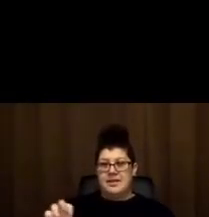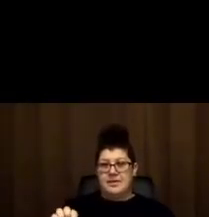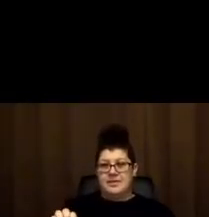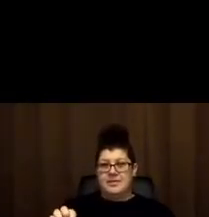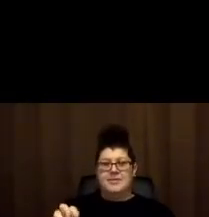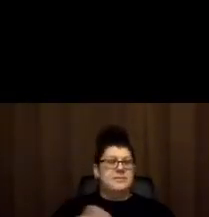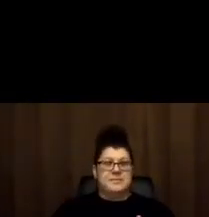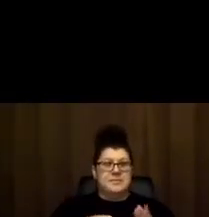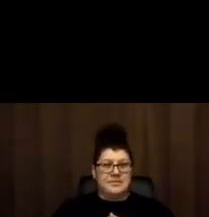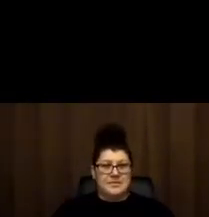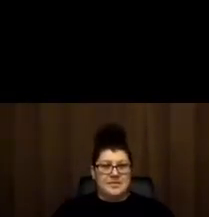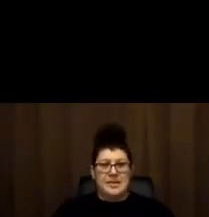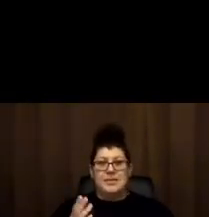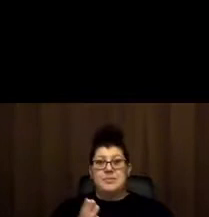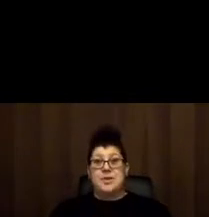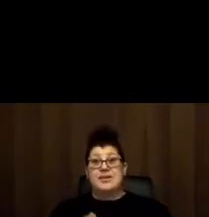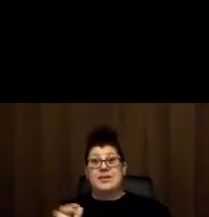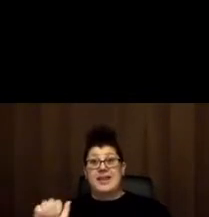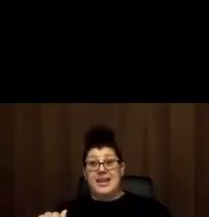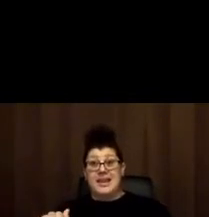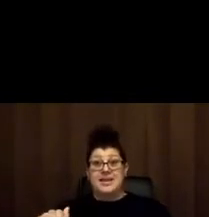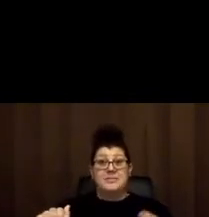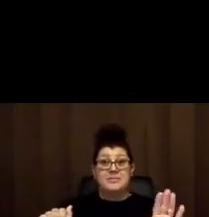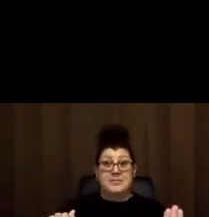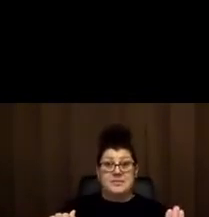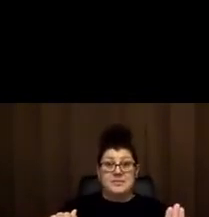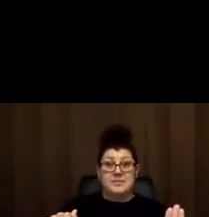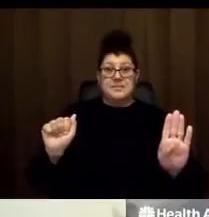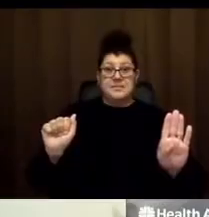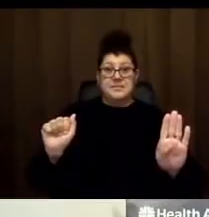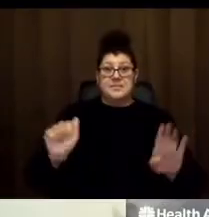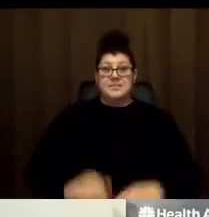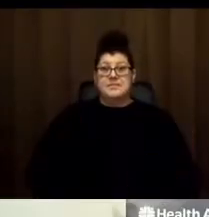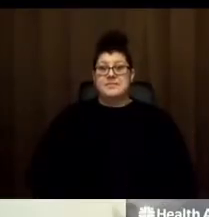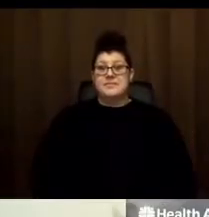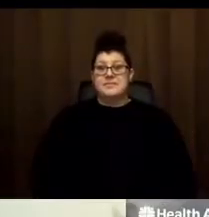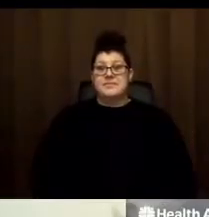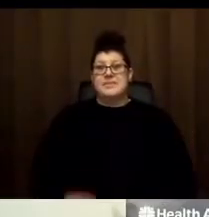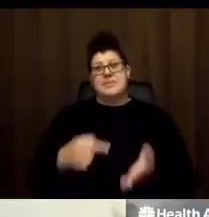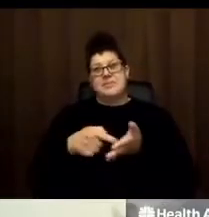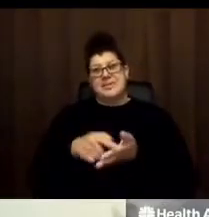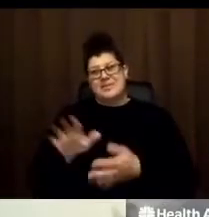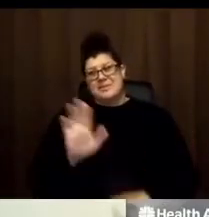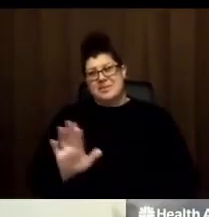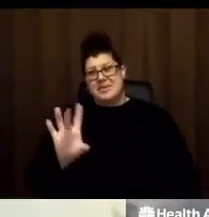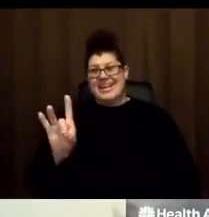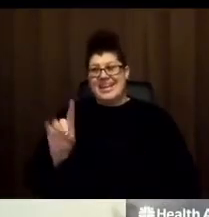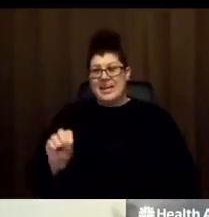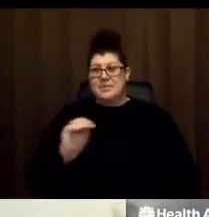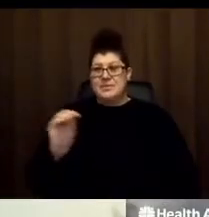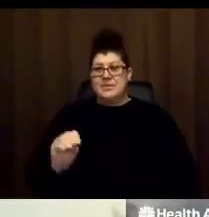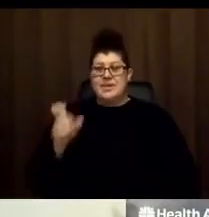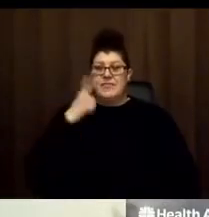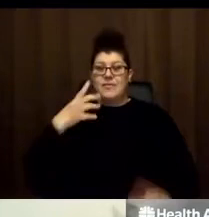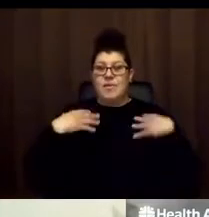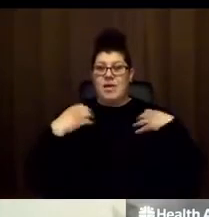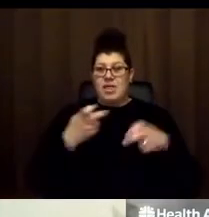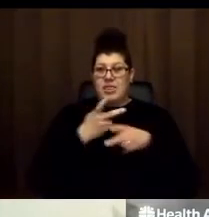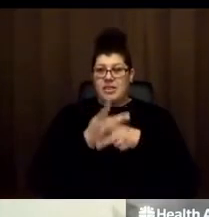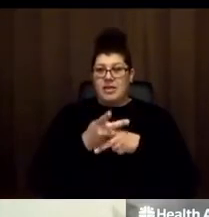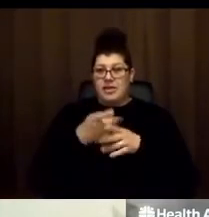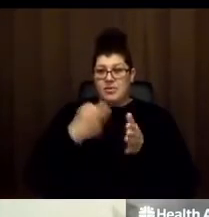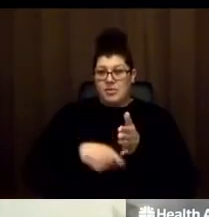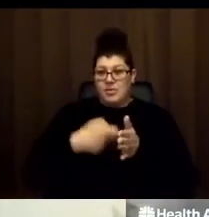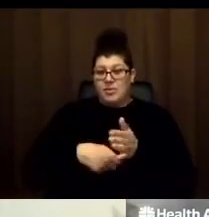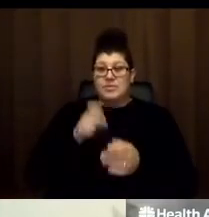Medicare is made of parts A and B. It pays about 80% of your healthcare costs. And now it's important to note, it